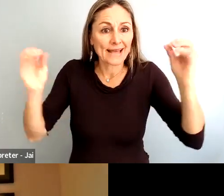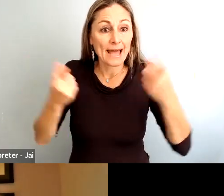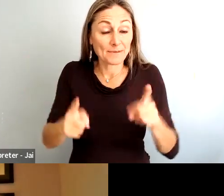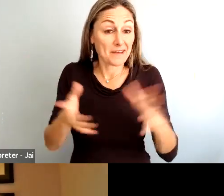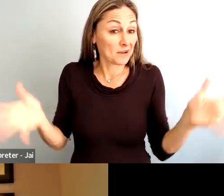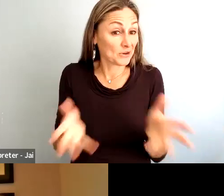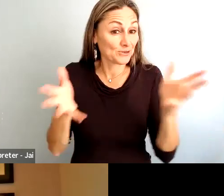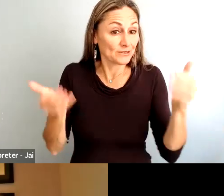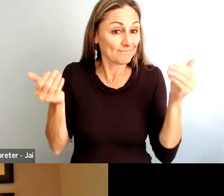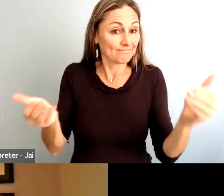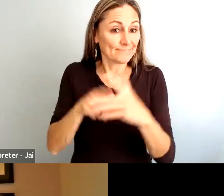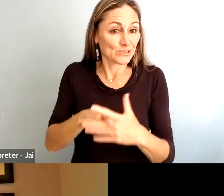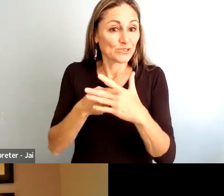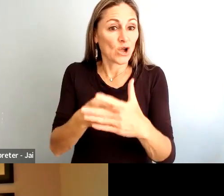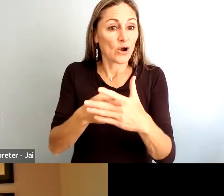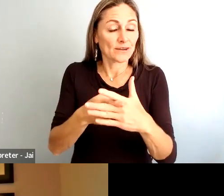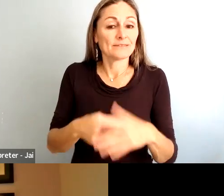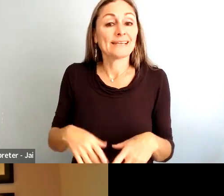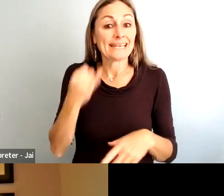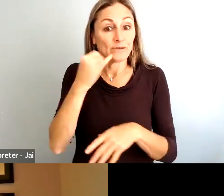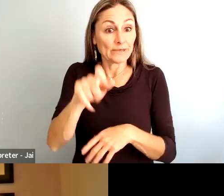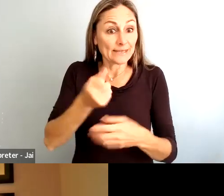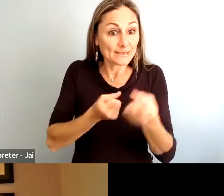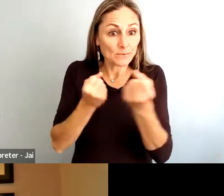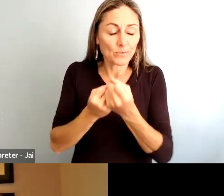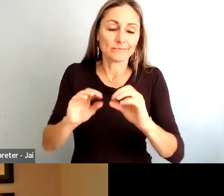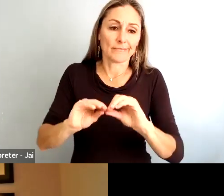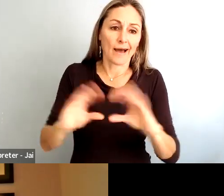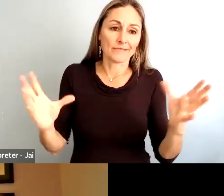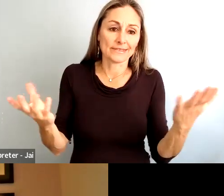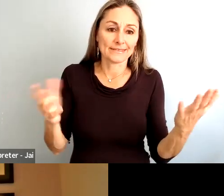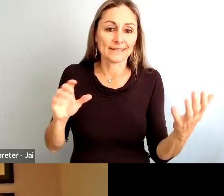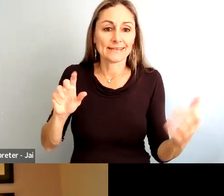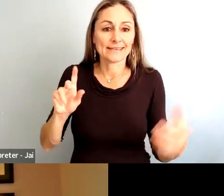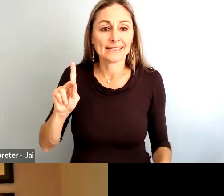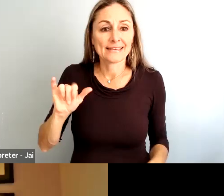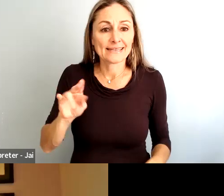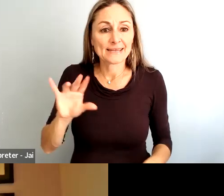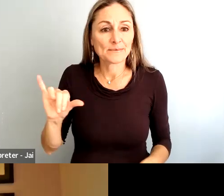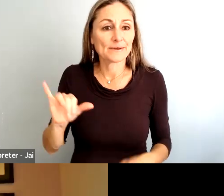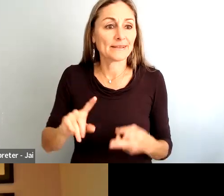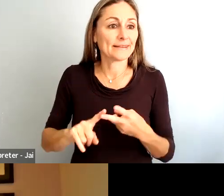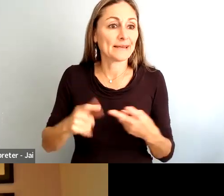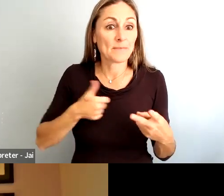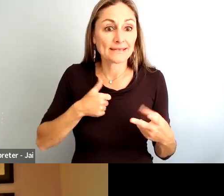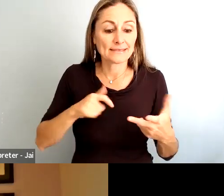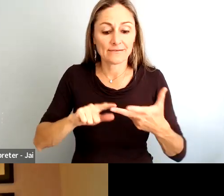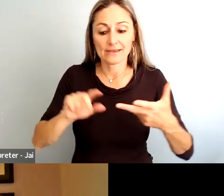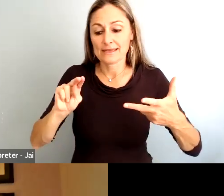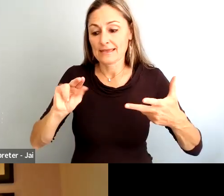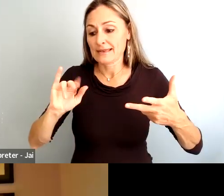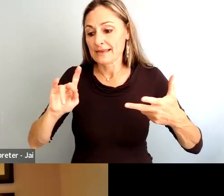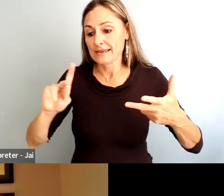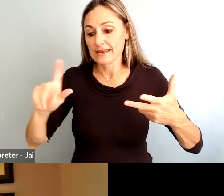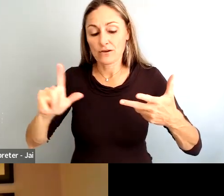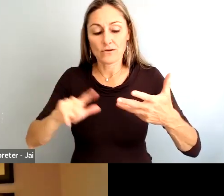started. And if you need support for that, obviously, Kimberly, myself, Nickel, April,